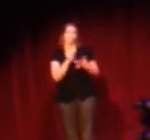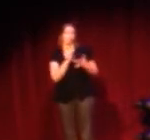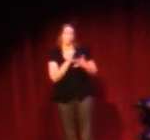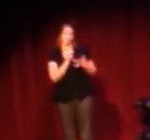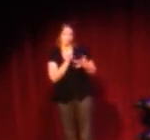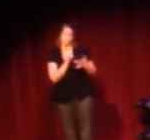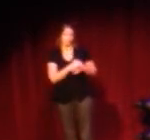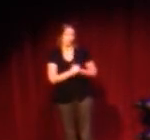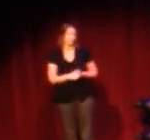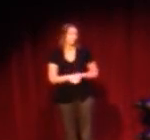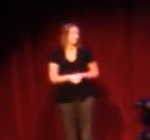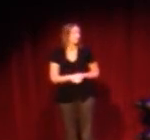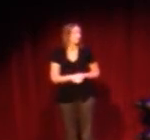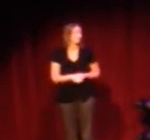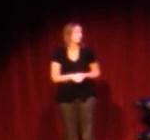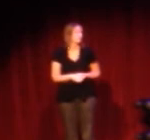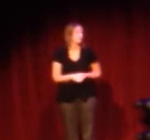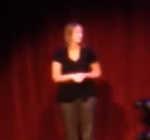Bob?